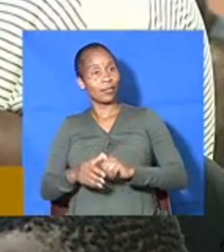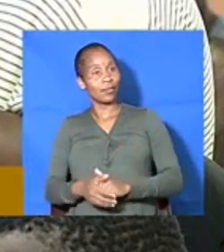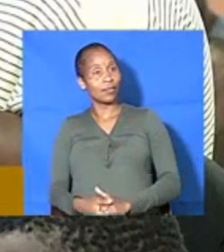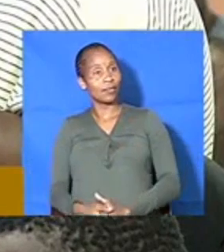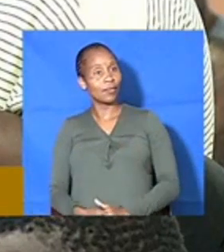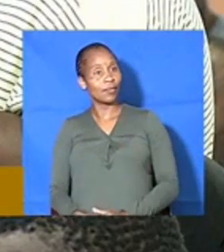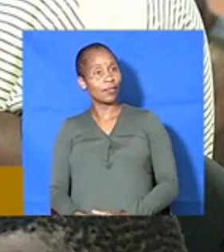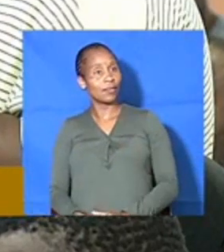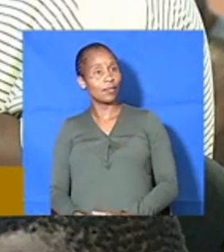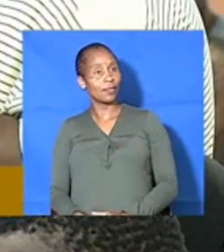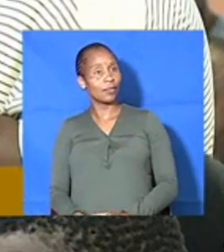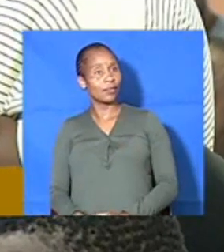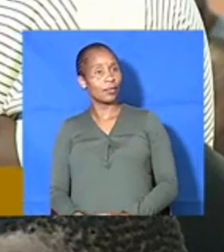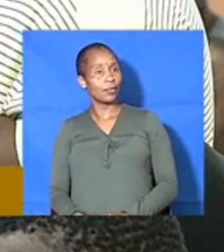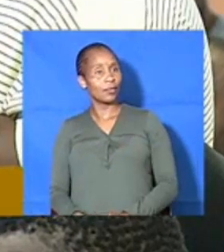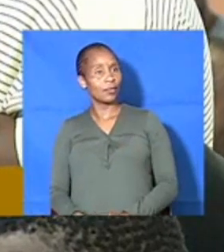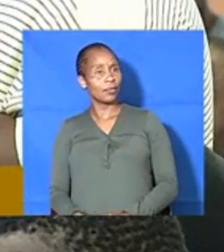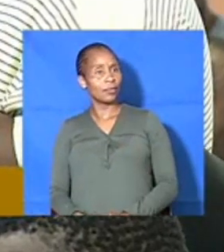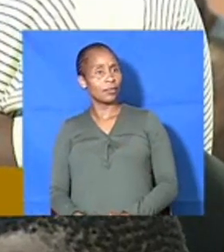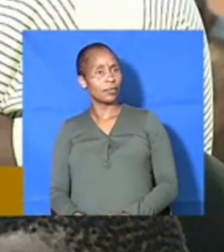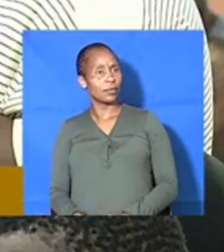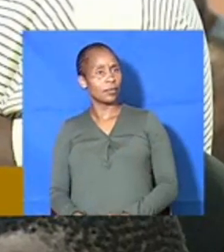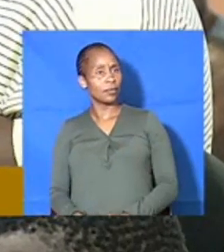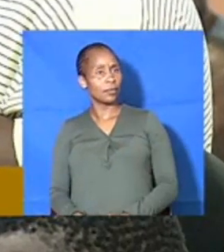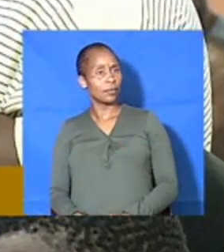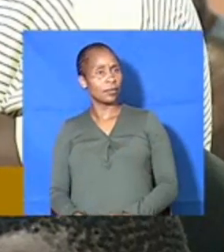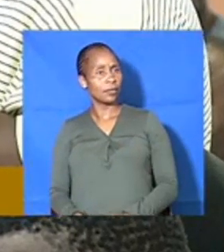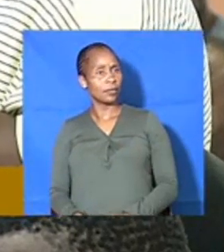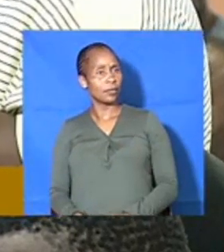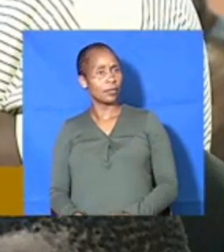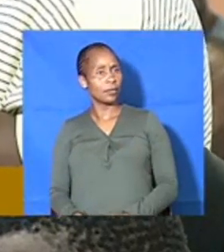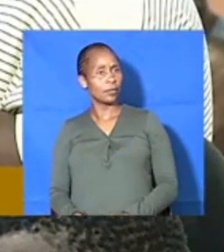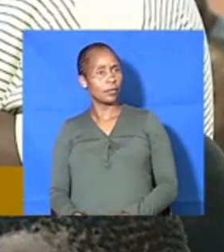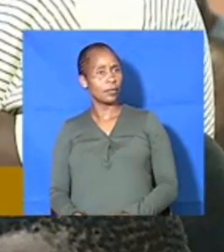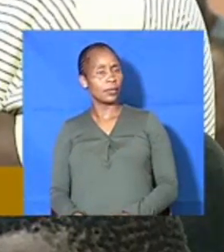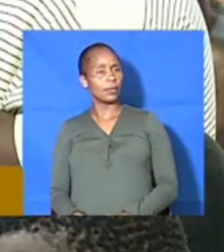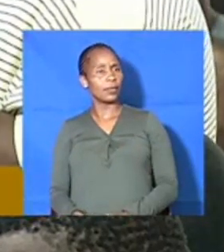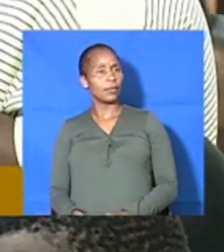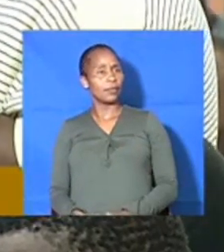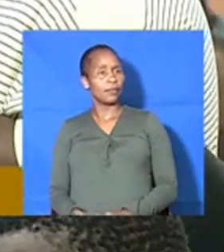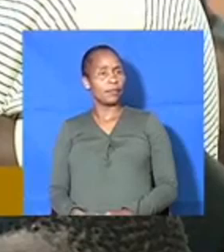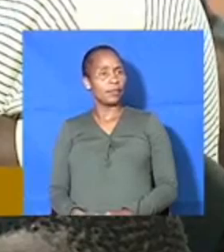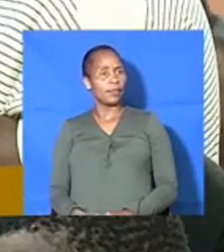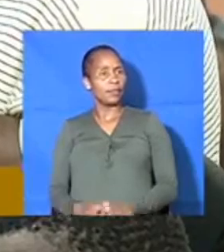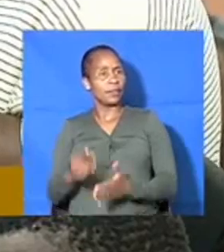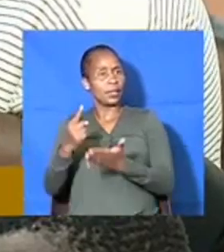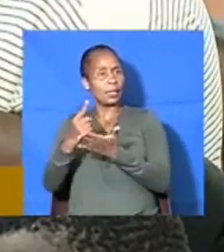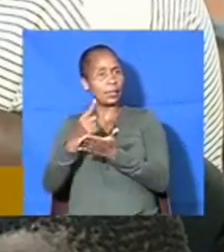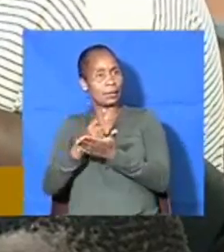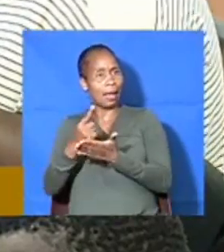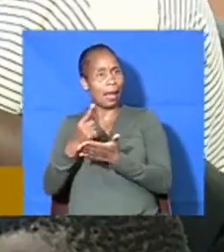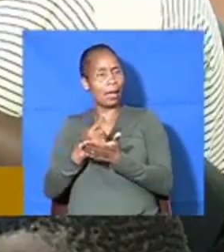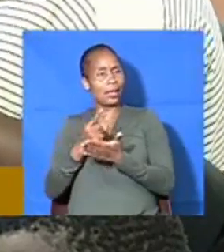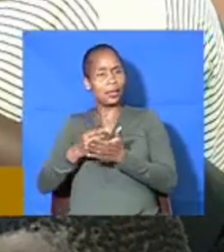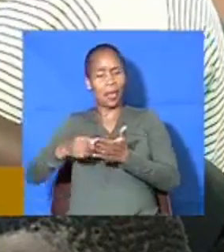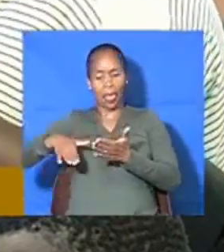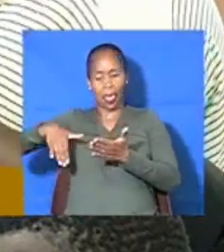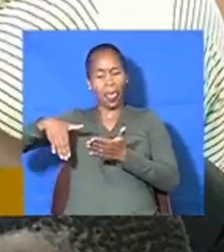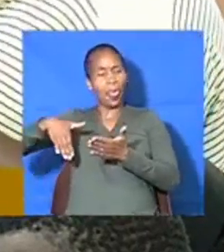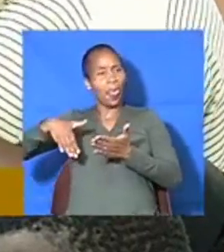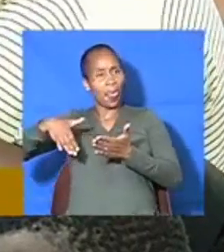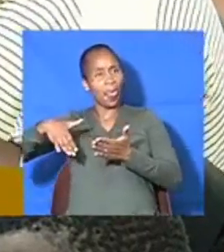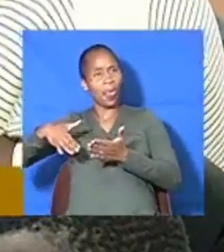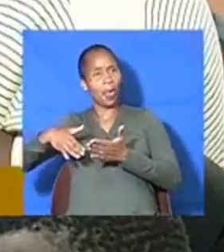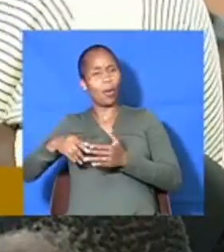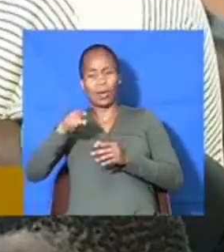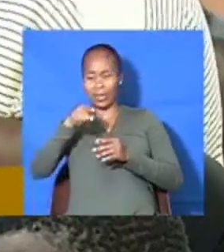Grace Tintualo. Noma aga Ward 12. From Ward 12. Matanda Matevula. Matanda Matevula.